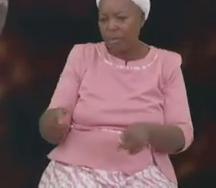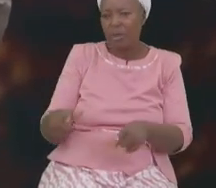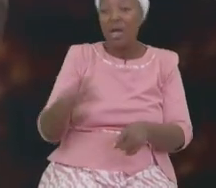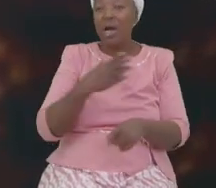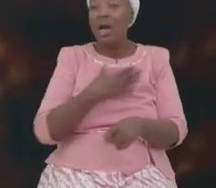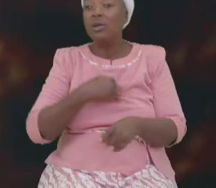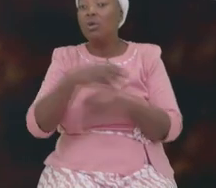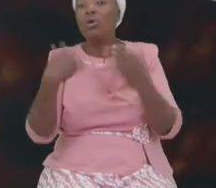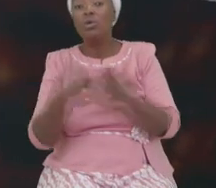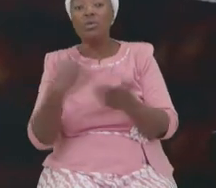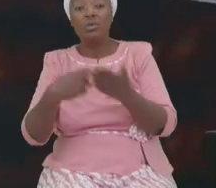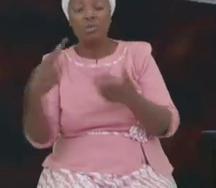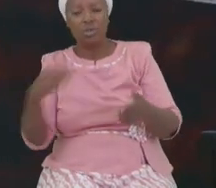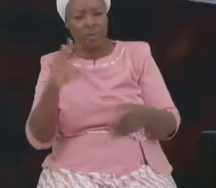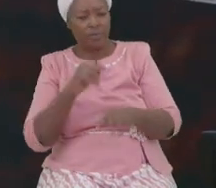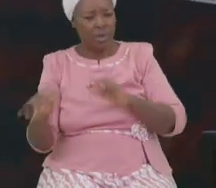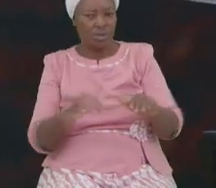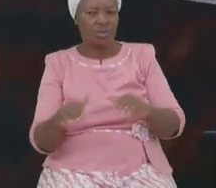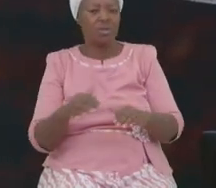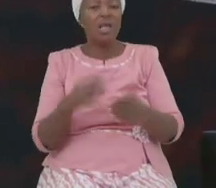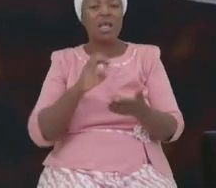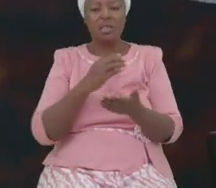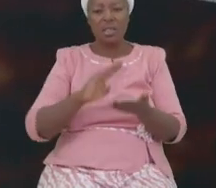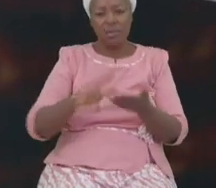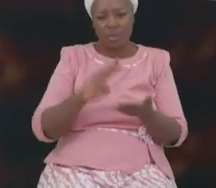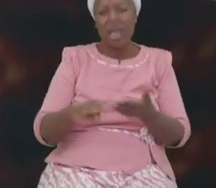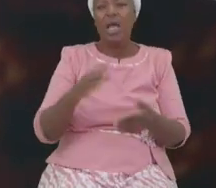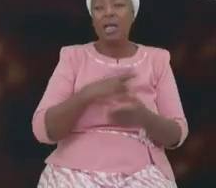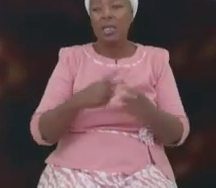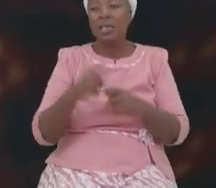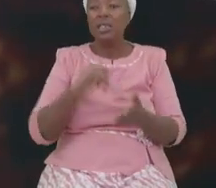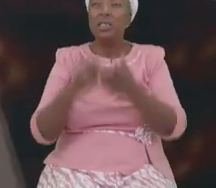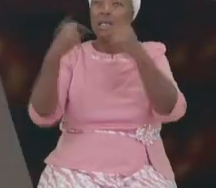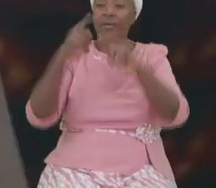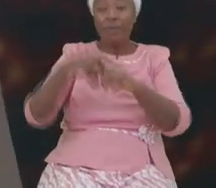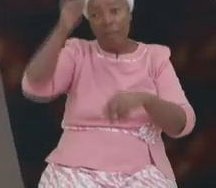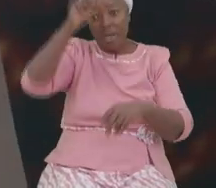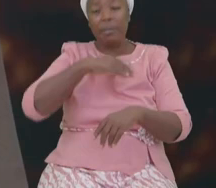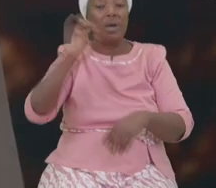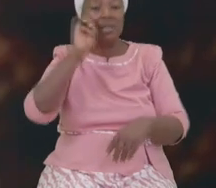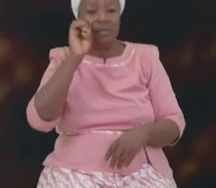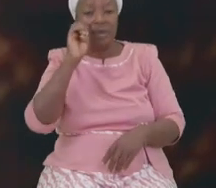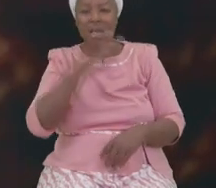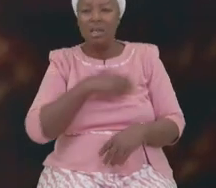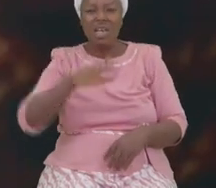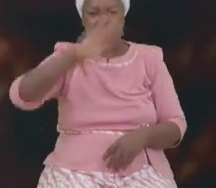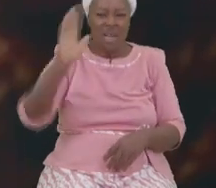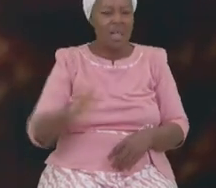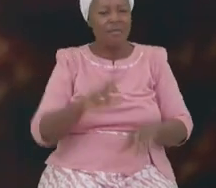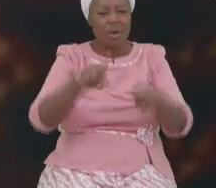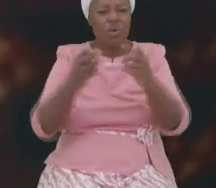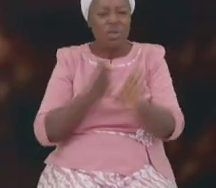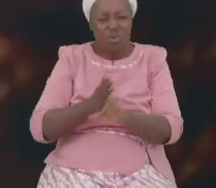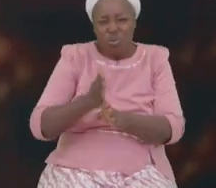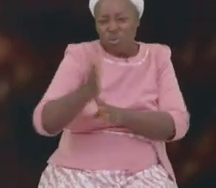the consequence of your action. Excuse. It came from Adam and Eve, never going